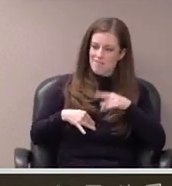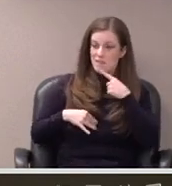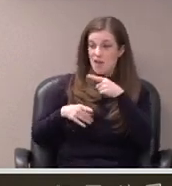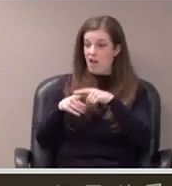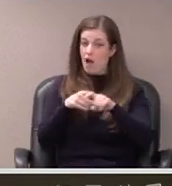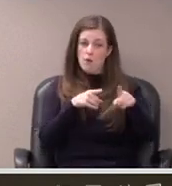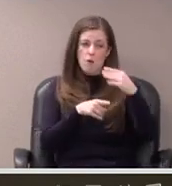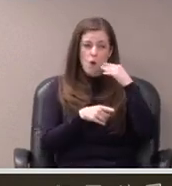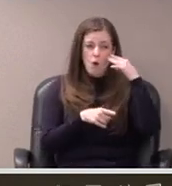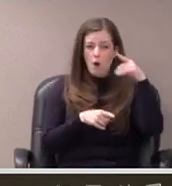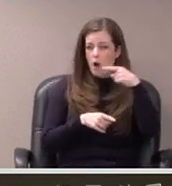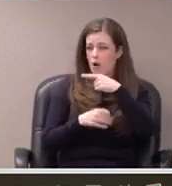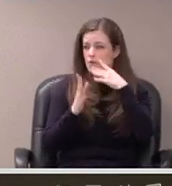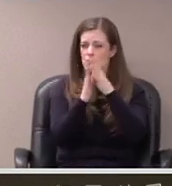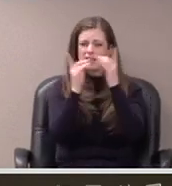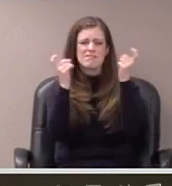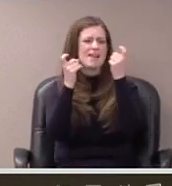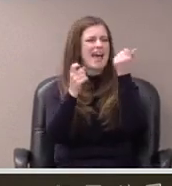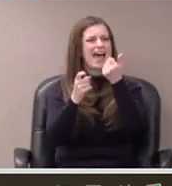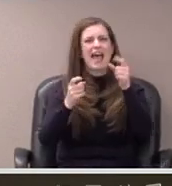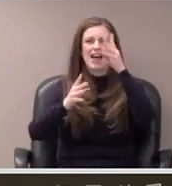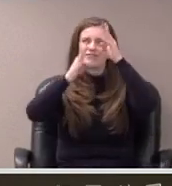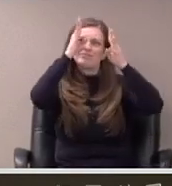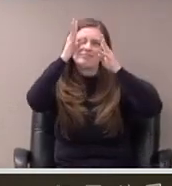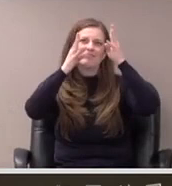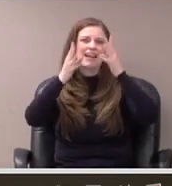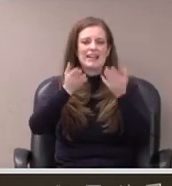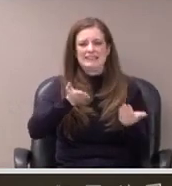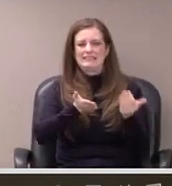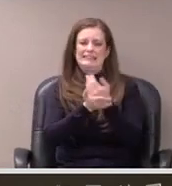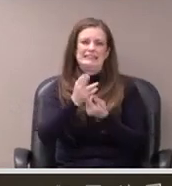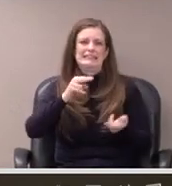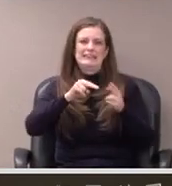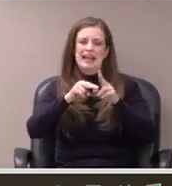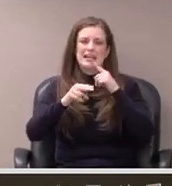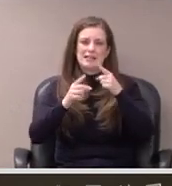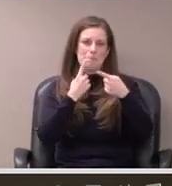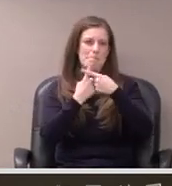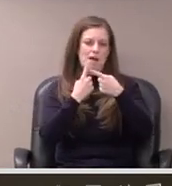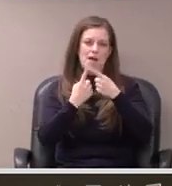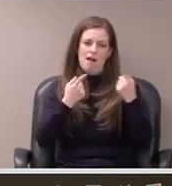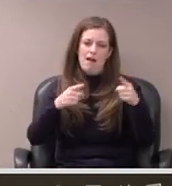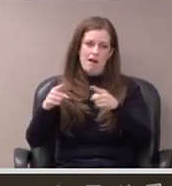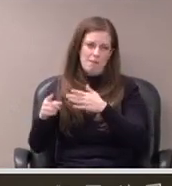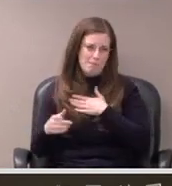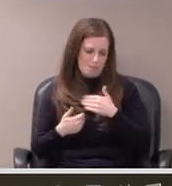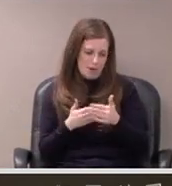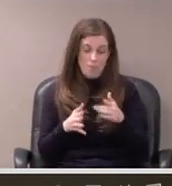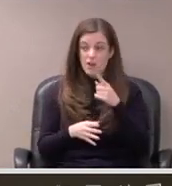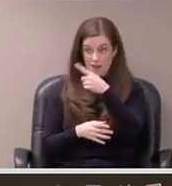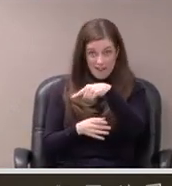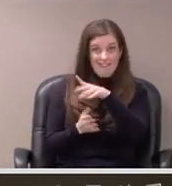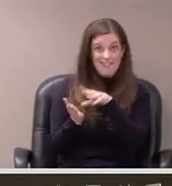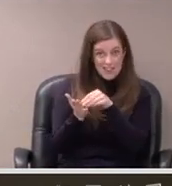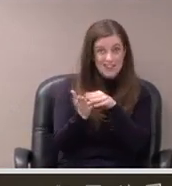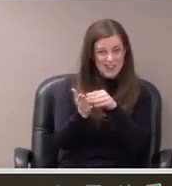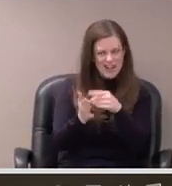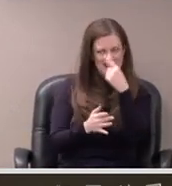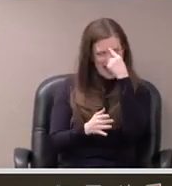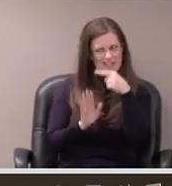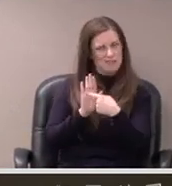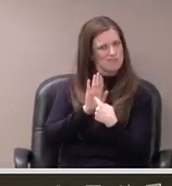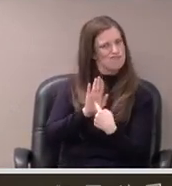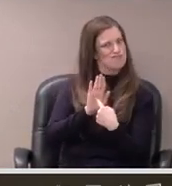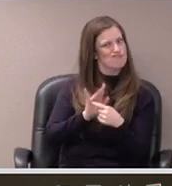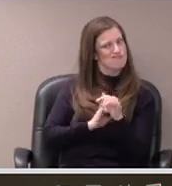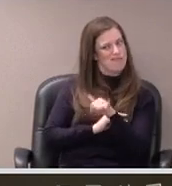home. It's always a celebration. Any game is a positive movement in my room. They're learning, and I think it shows, and that's,